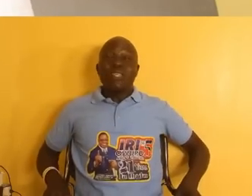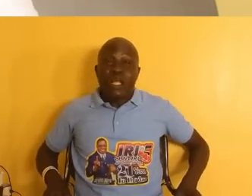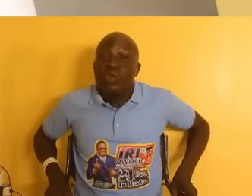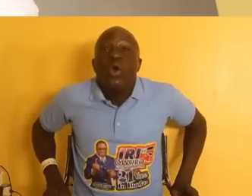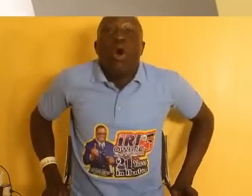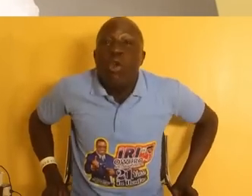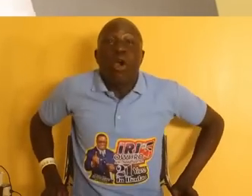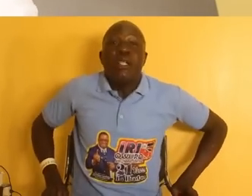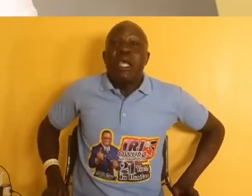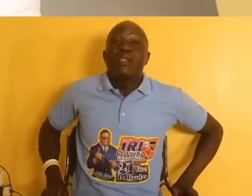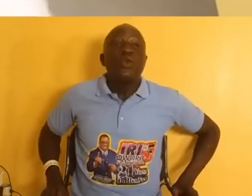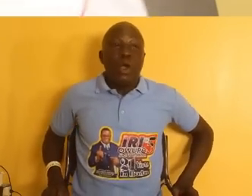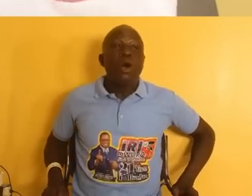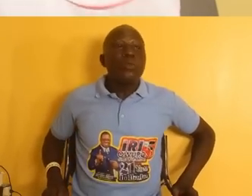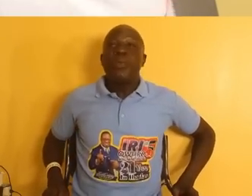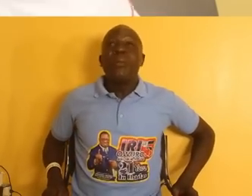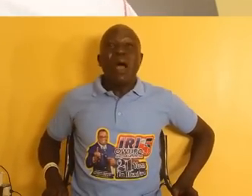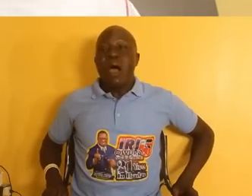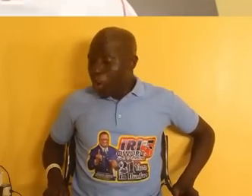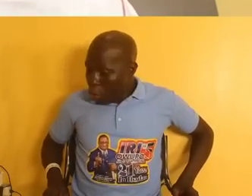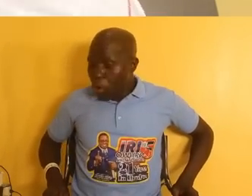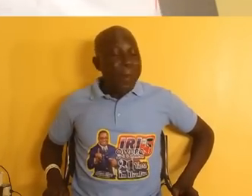Oruga Jesu. Oruga Jesu. Oruga Jesu.